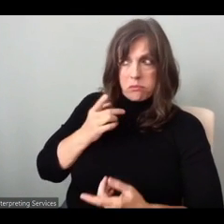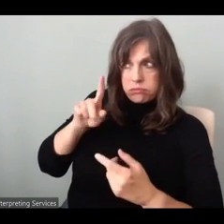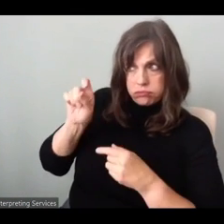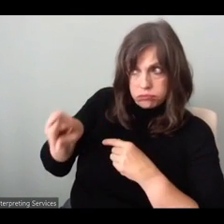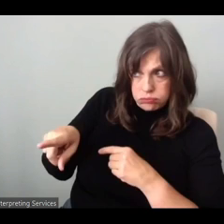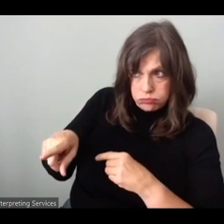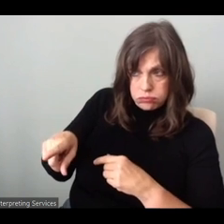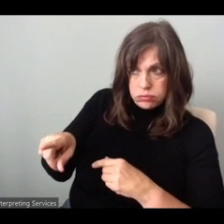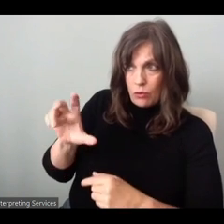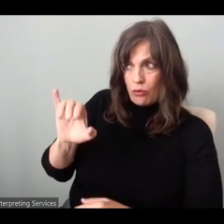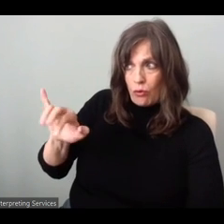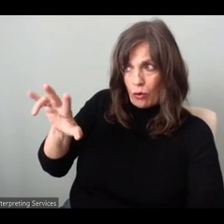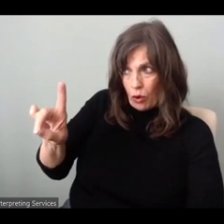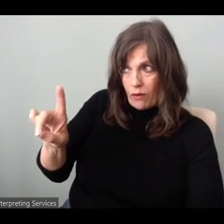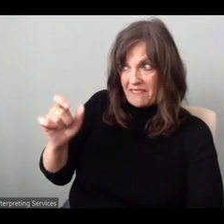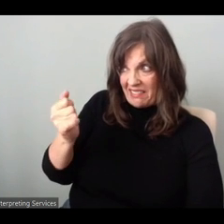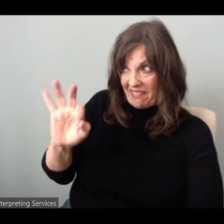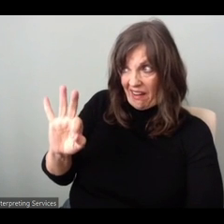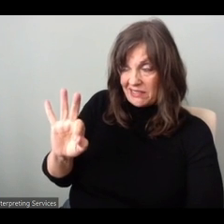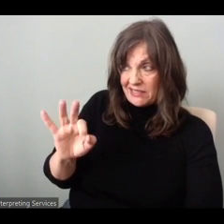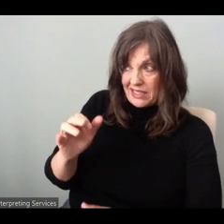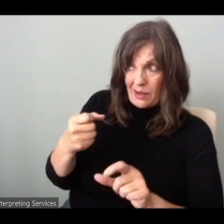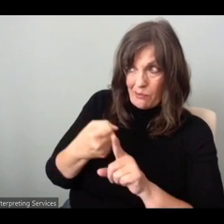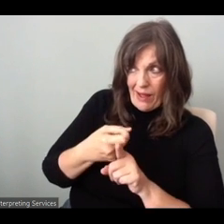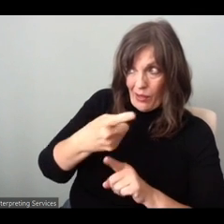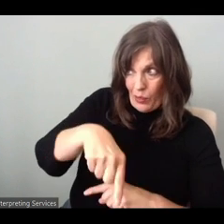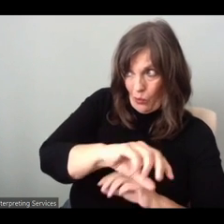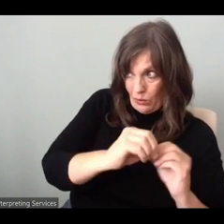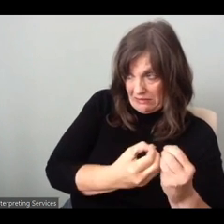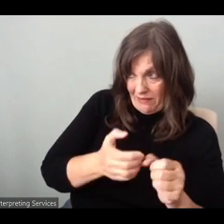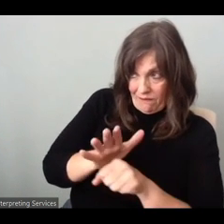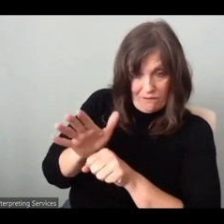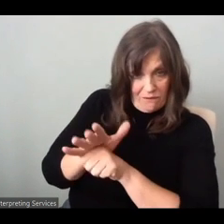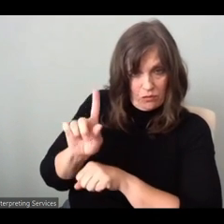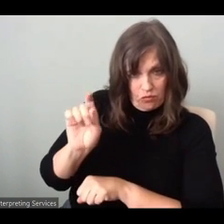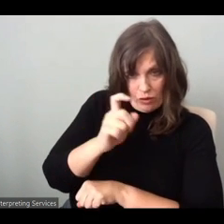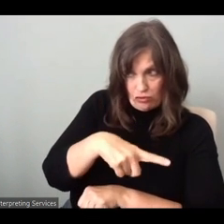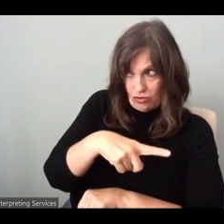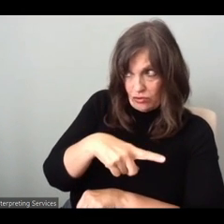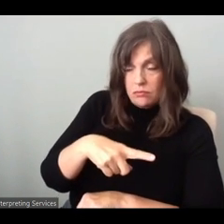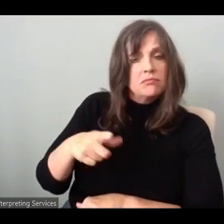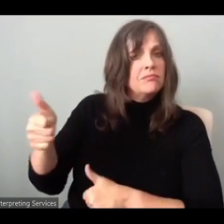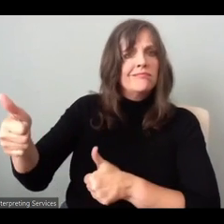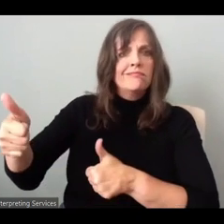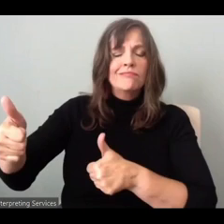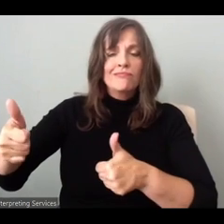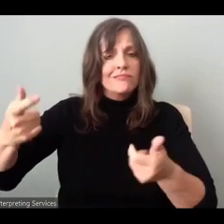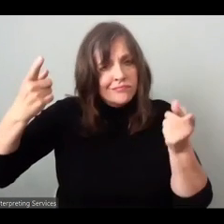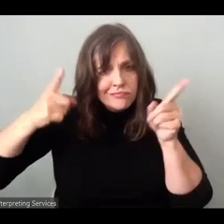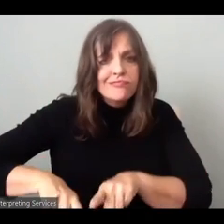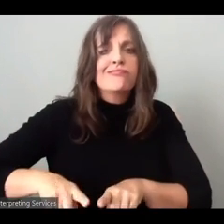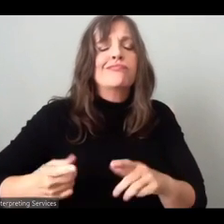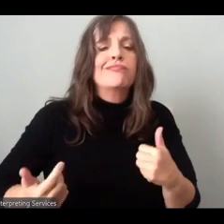organization? That's our question to our grantees going forward.